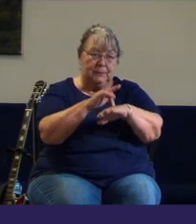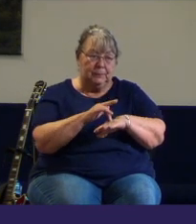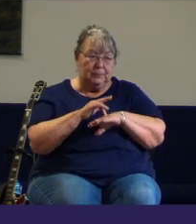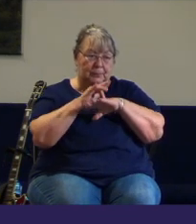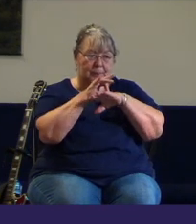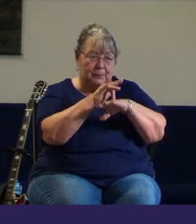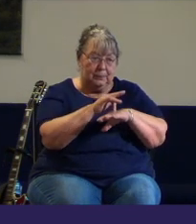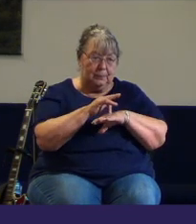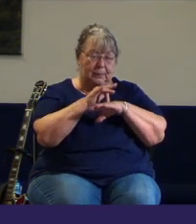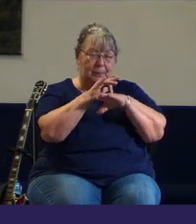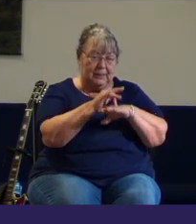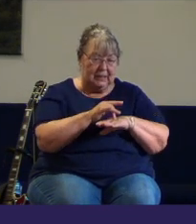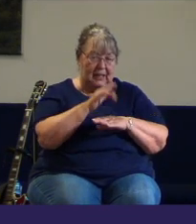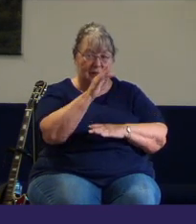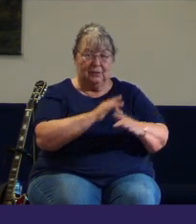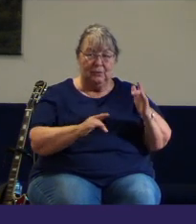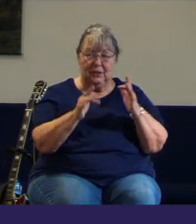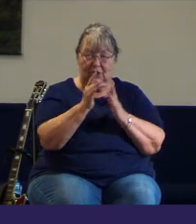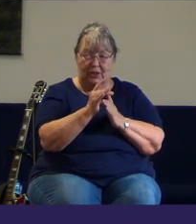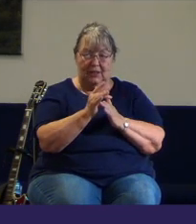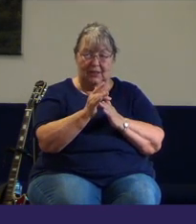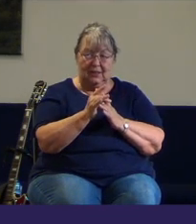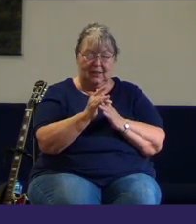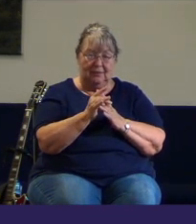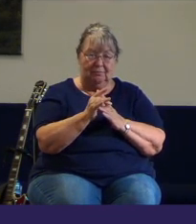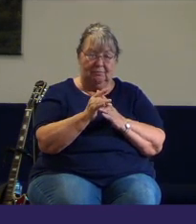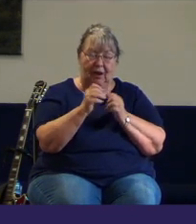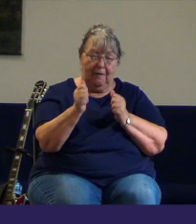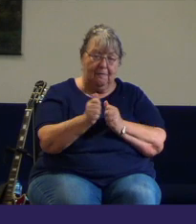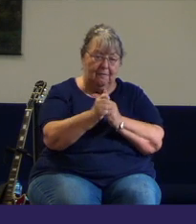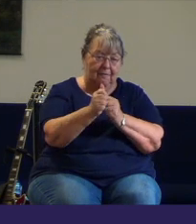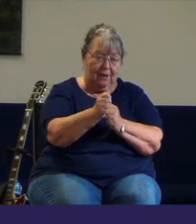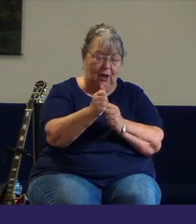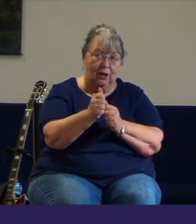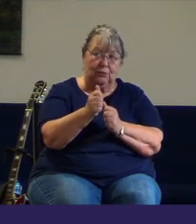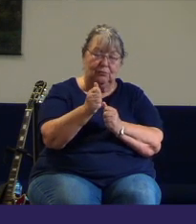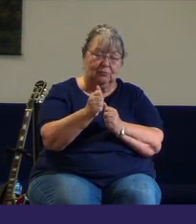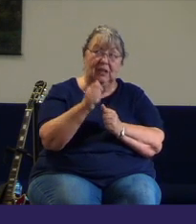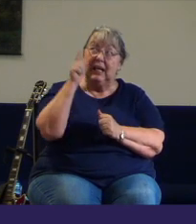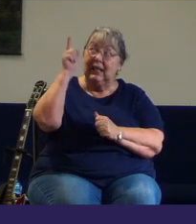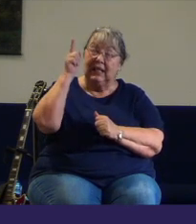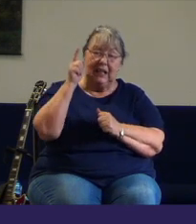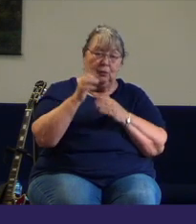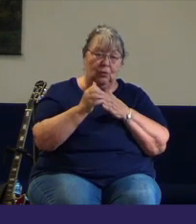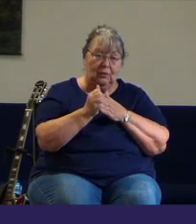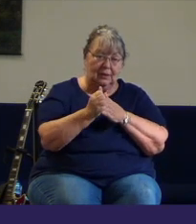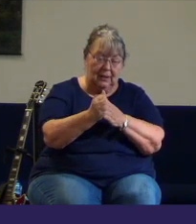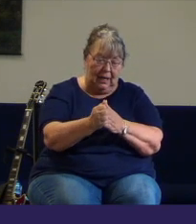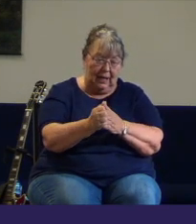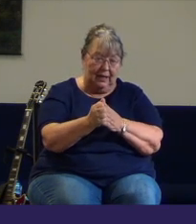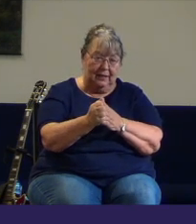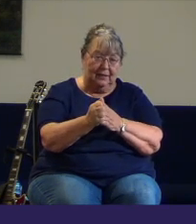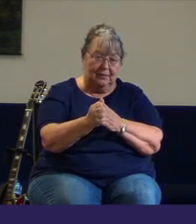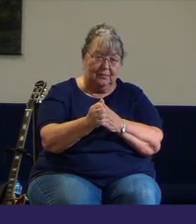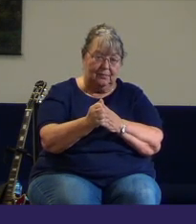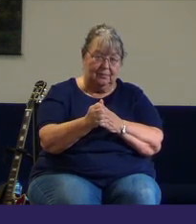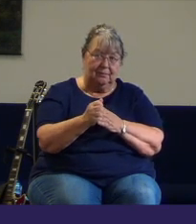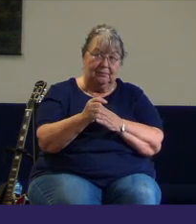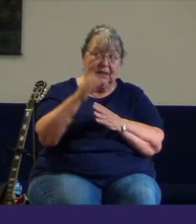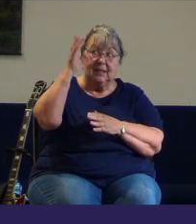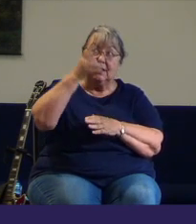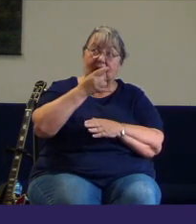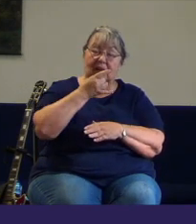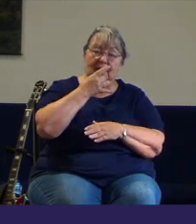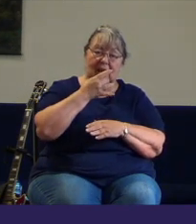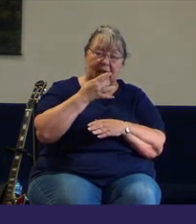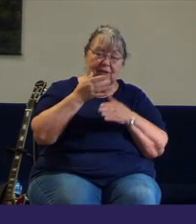Remember that thought. Be obsessed with Jesus. Be about Jesus. Follow him. Let him be the guide that you take. He's a lamp to our feet, a